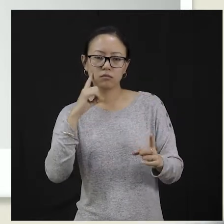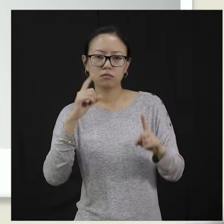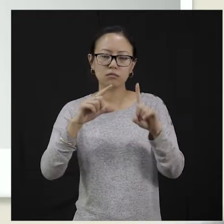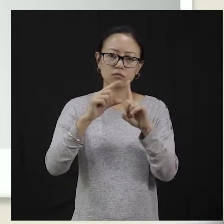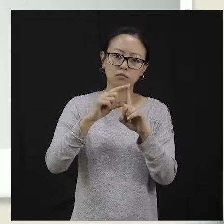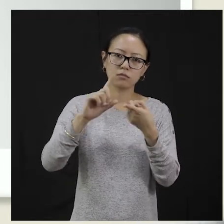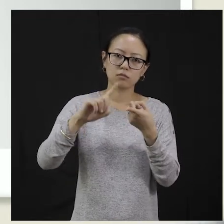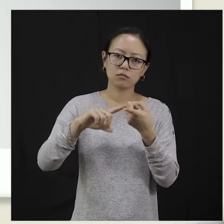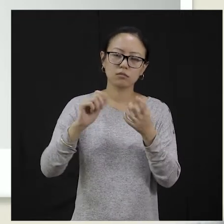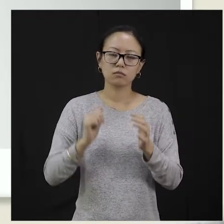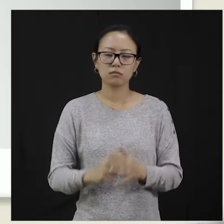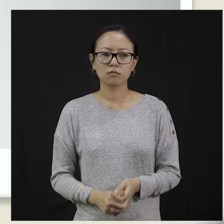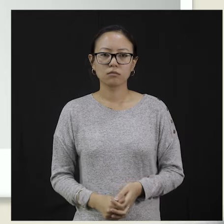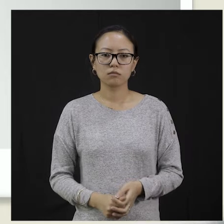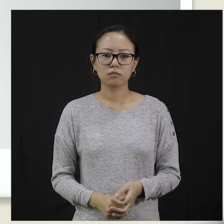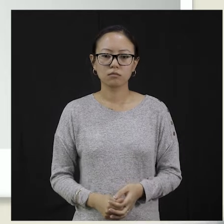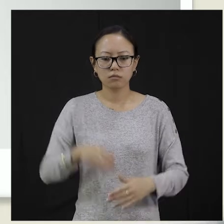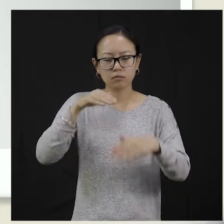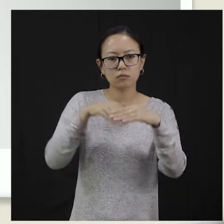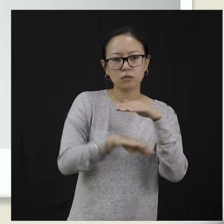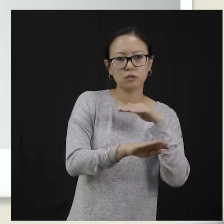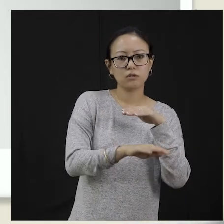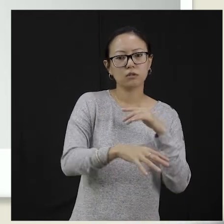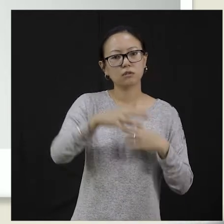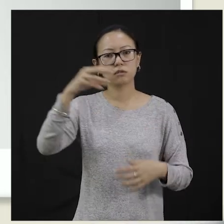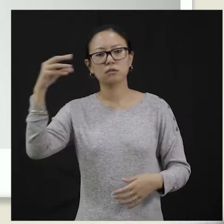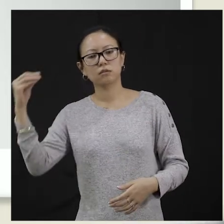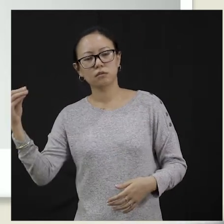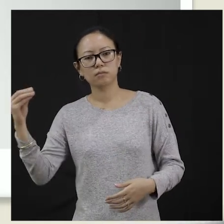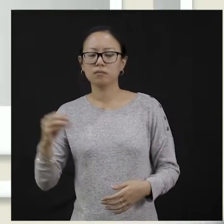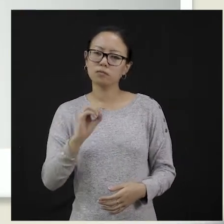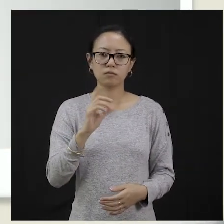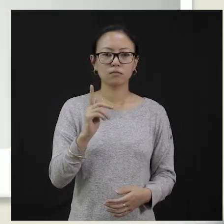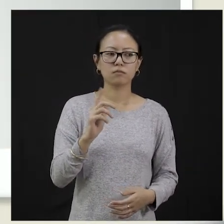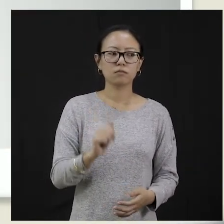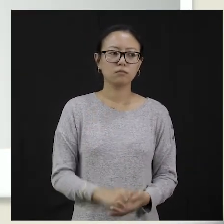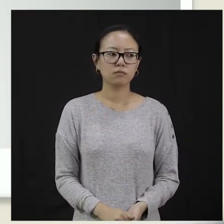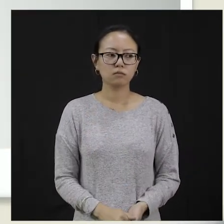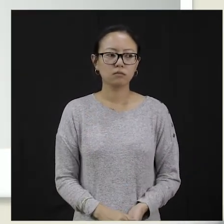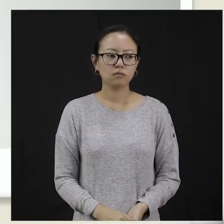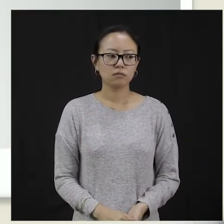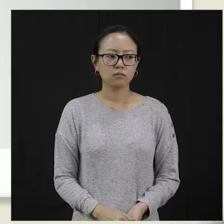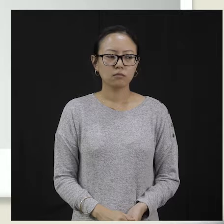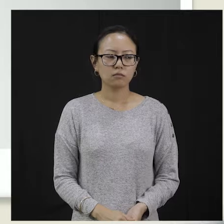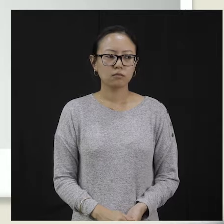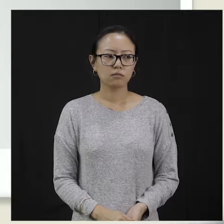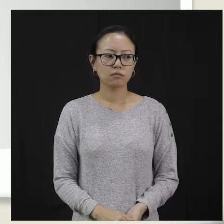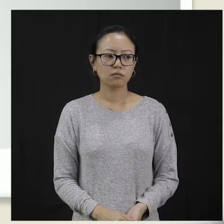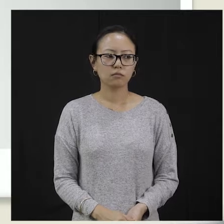O-U-T-S-I-D-E, outside. Inside, outside. Okay. Then,